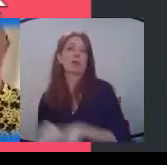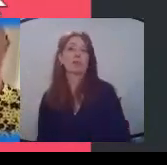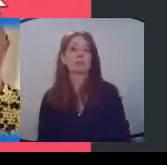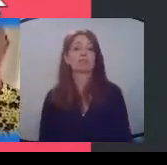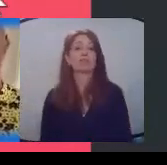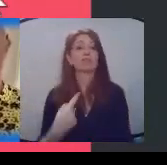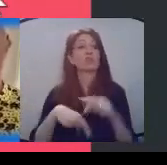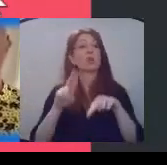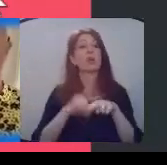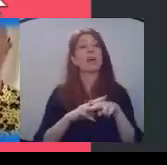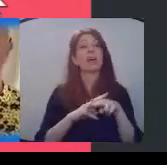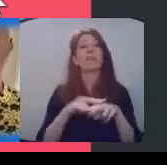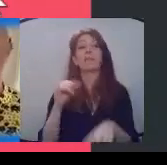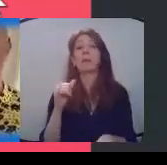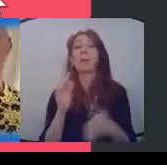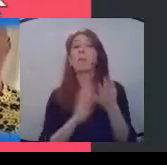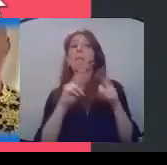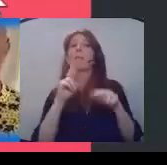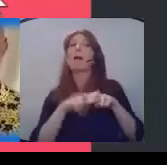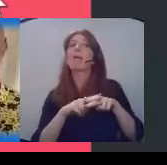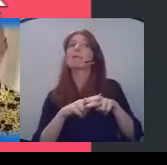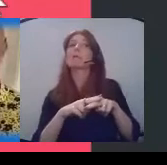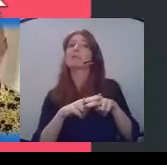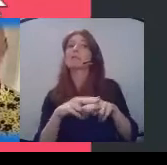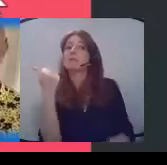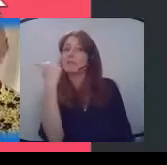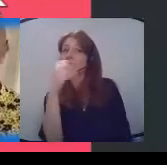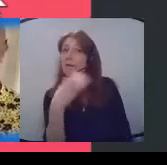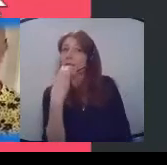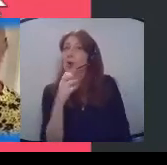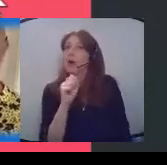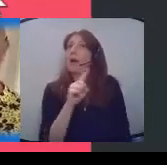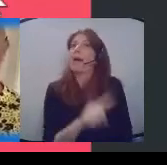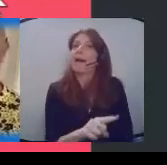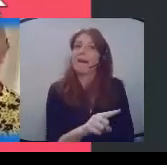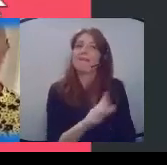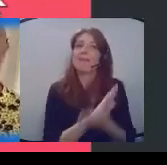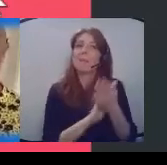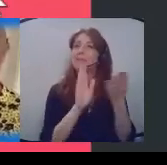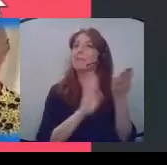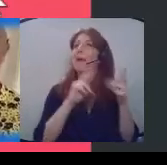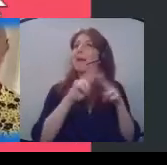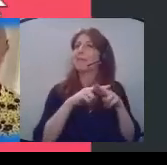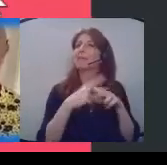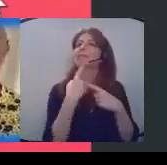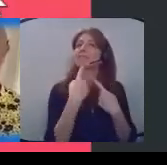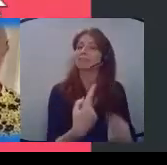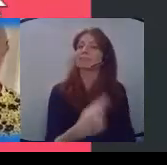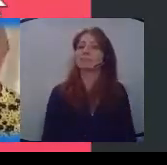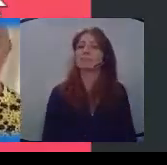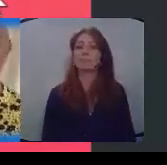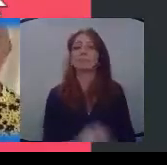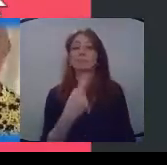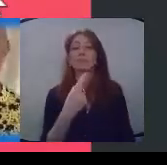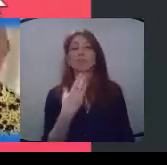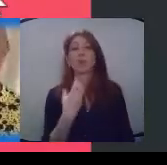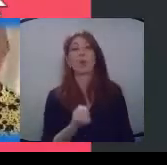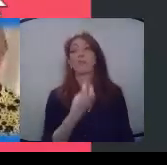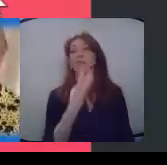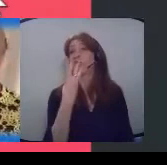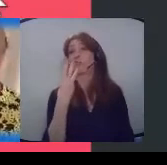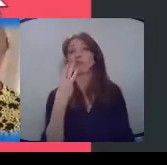So the parent is actually the one that's answering on their behalf. We're catered to the modern family. You can have, if you want to have three moms and three dads,